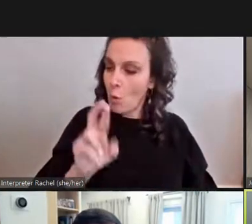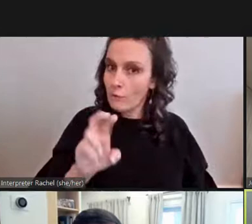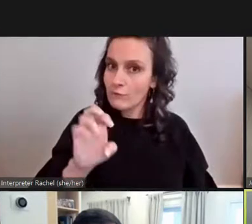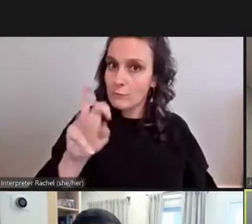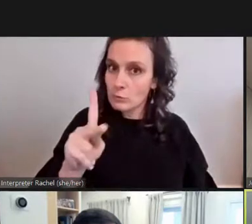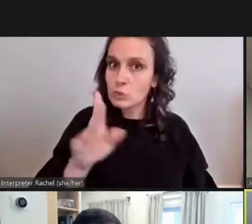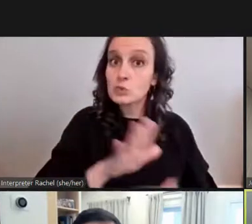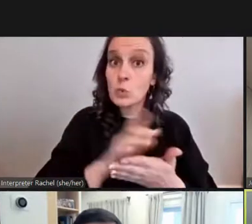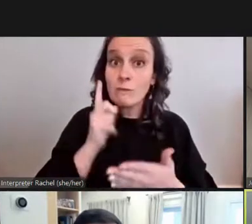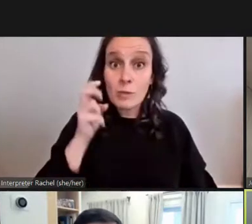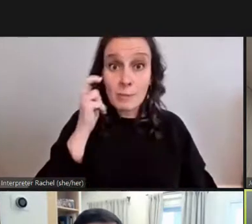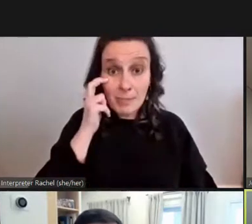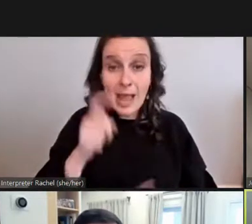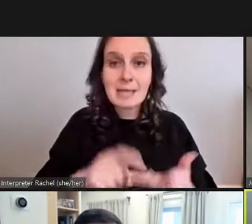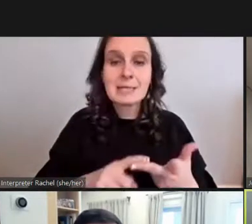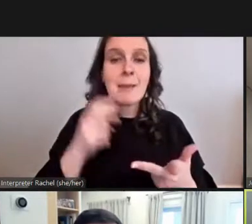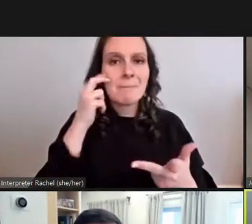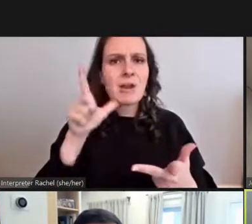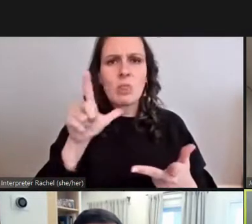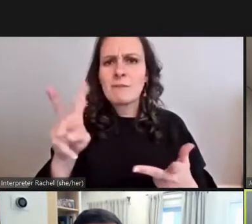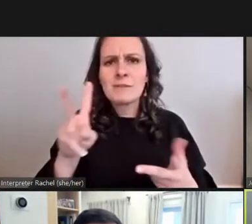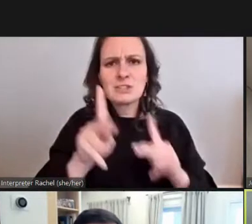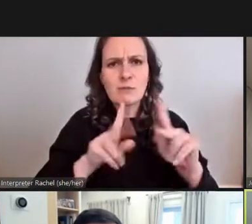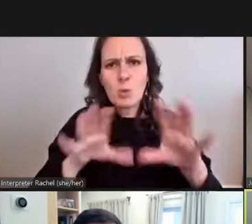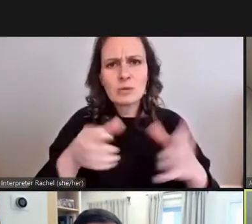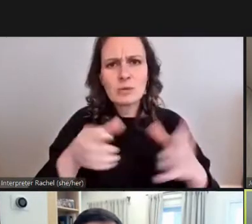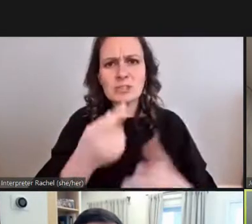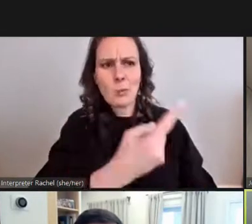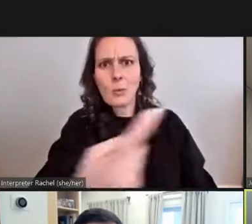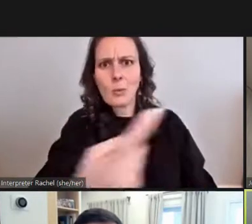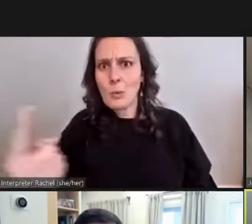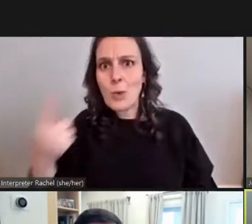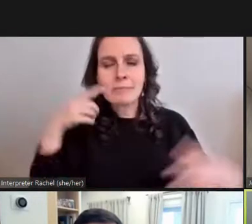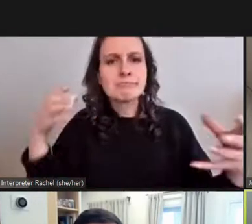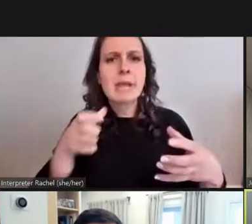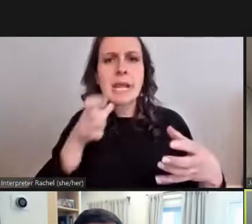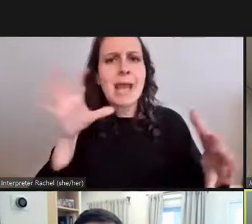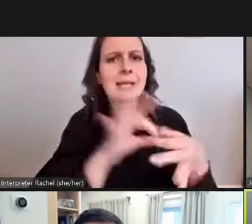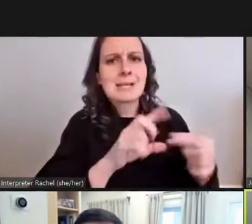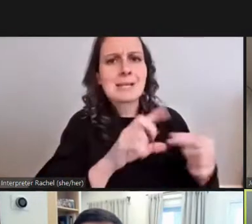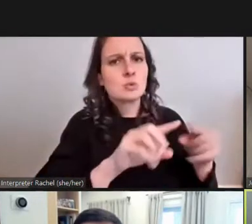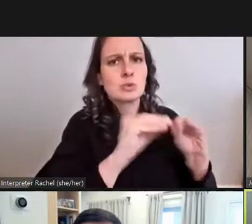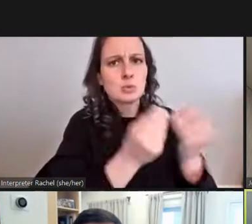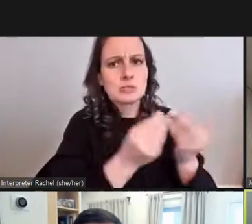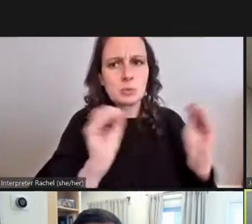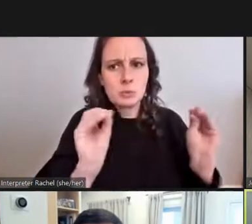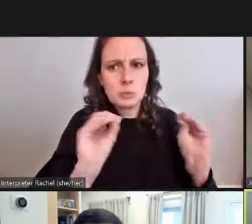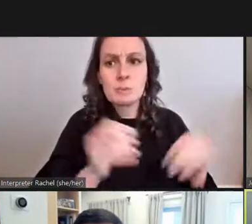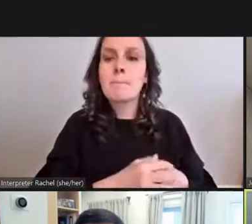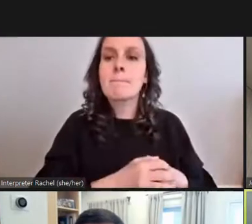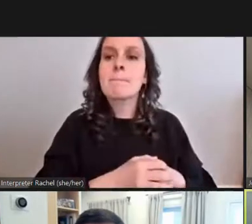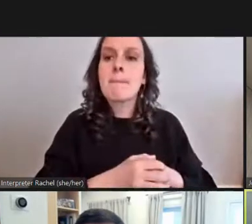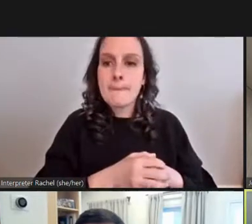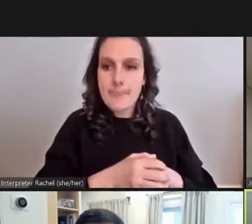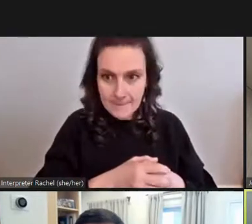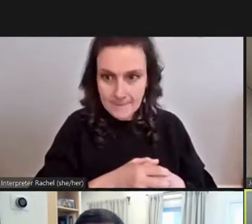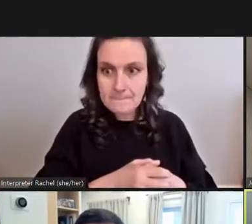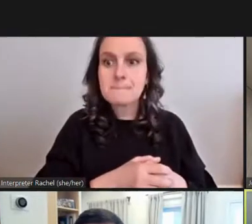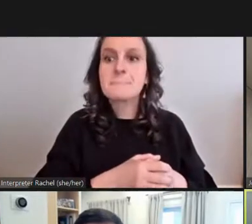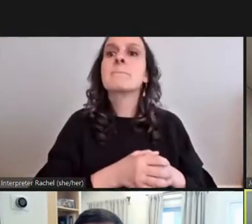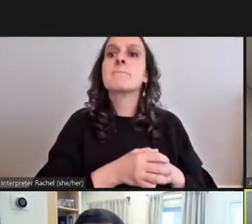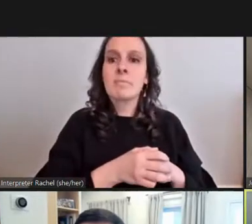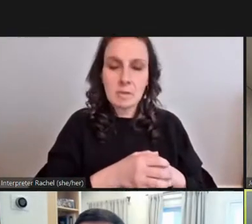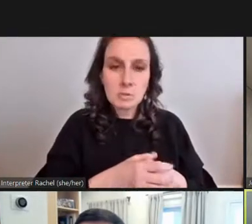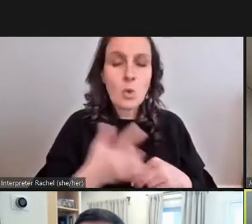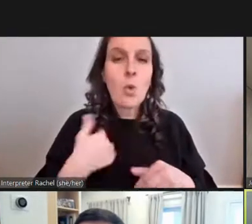also just blind and low vision folks who are just single people that are not connected necessarily to an organization. We're constantly marketing